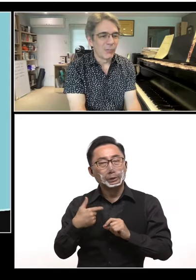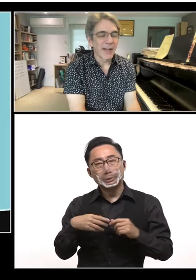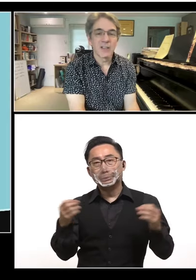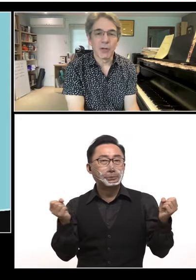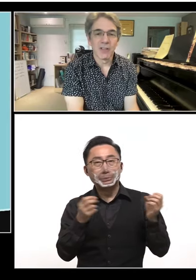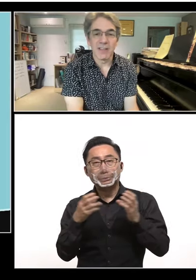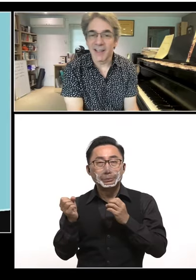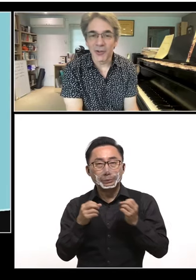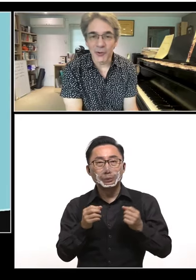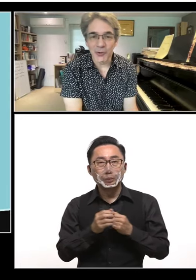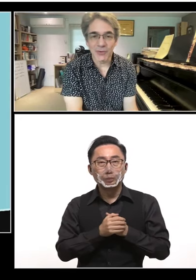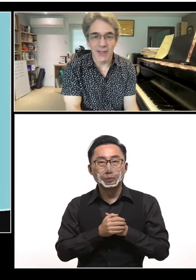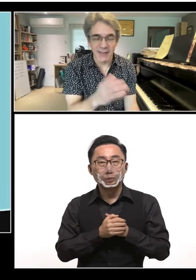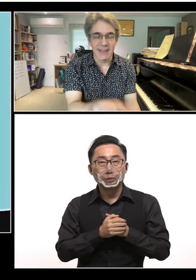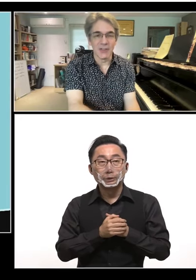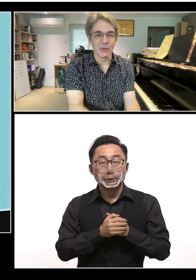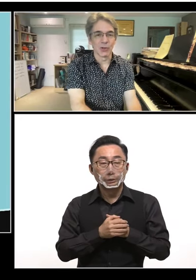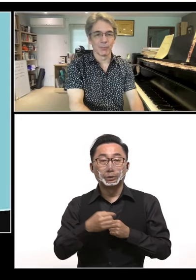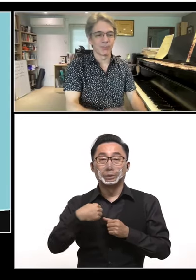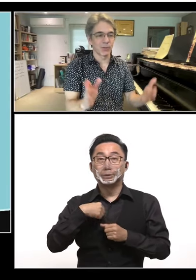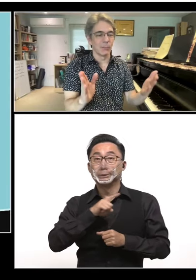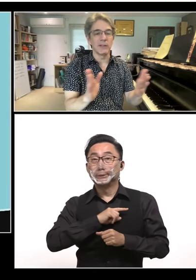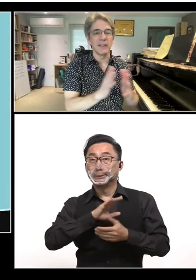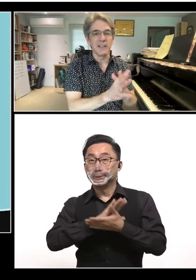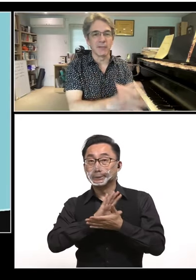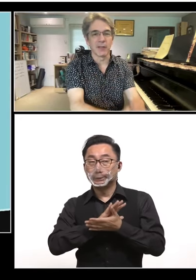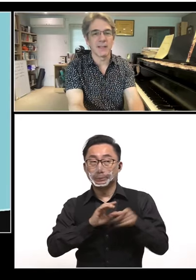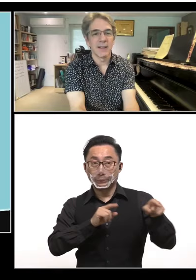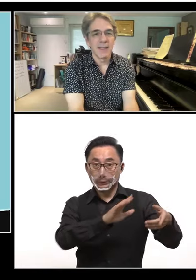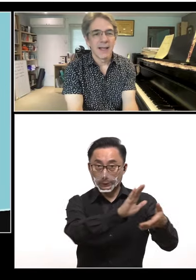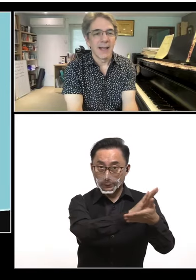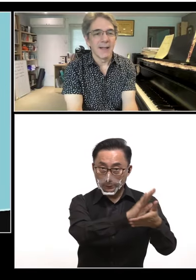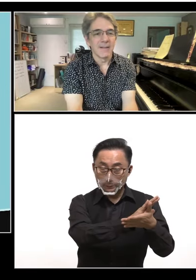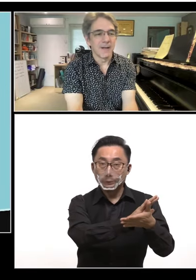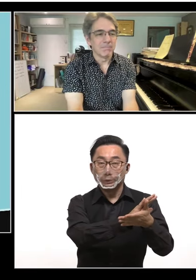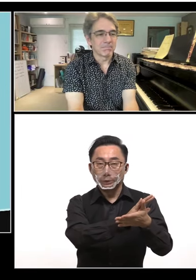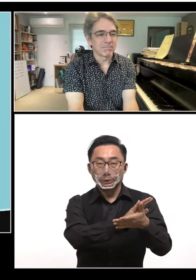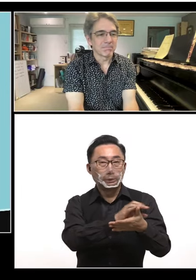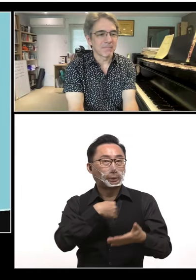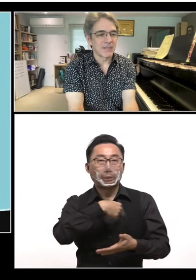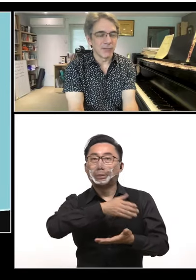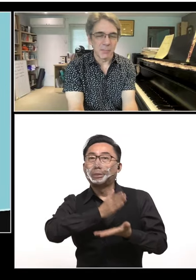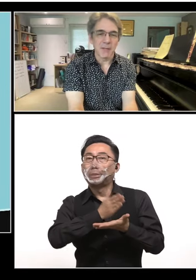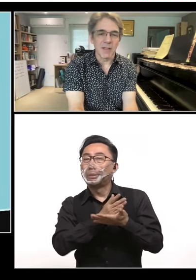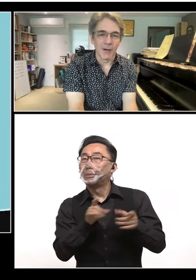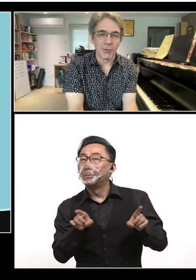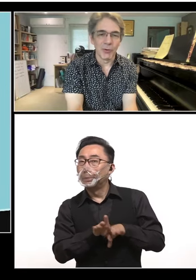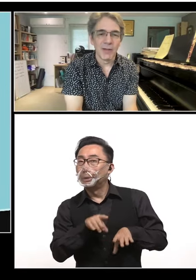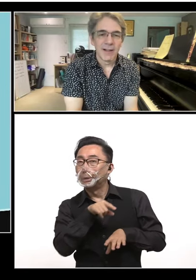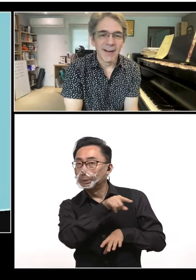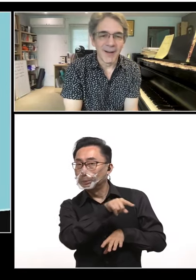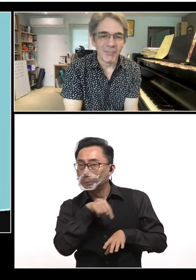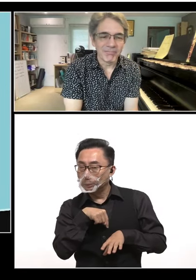how my experiences and hers and his were completely different, and definitely made me